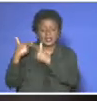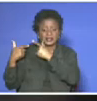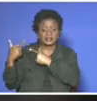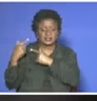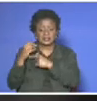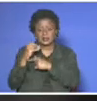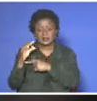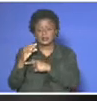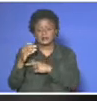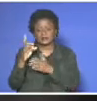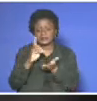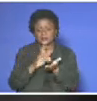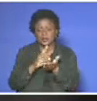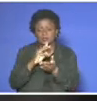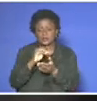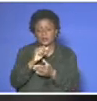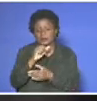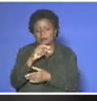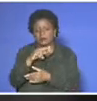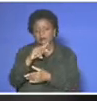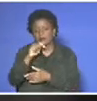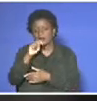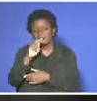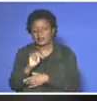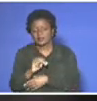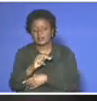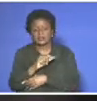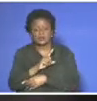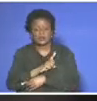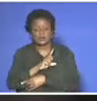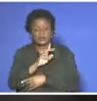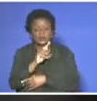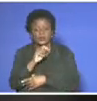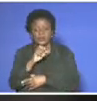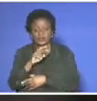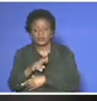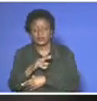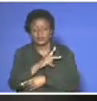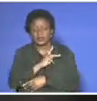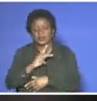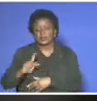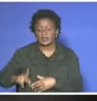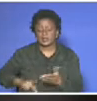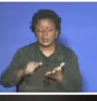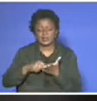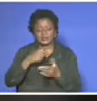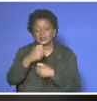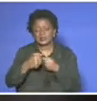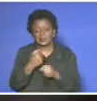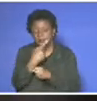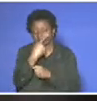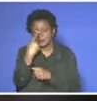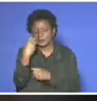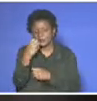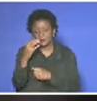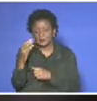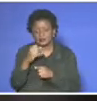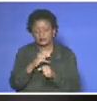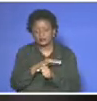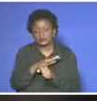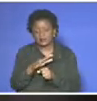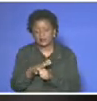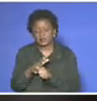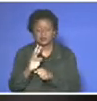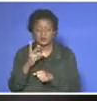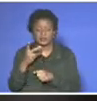King. This year, in light of the global pandemic, COVID-19, we had to go virtual